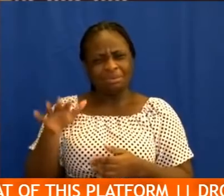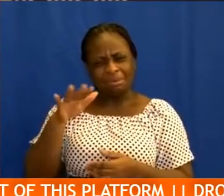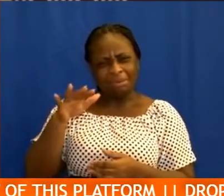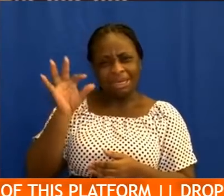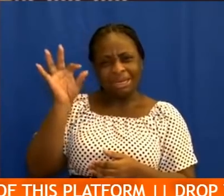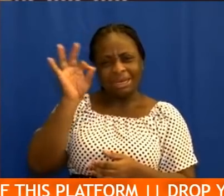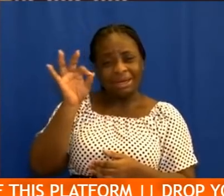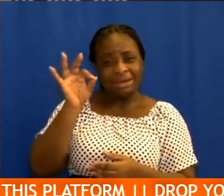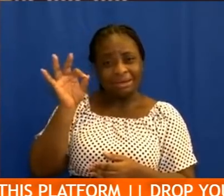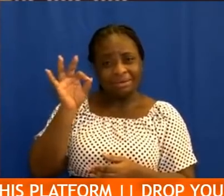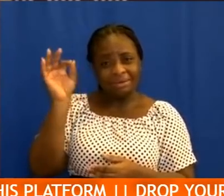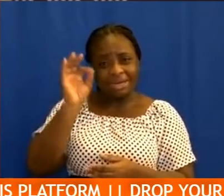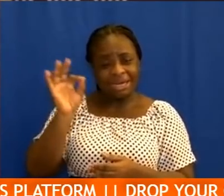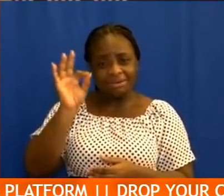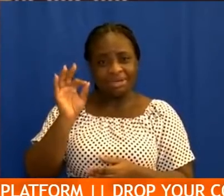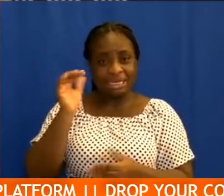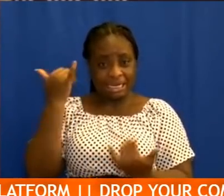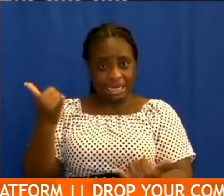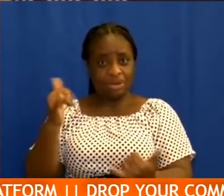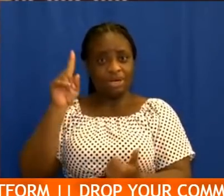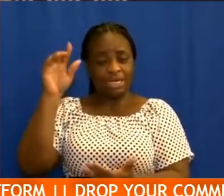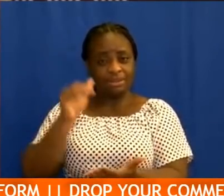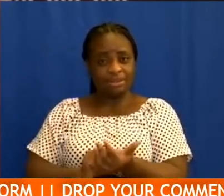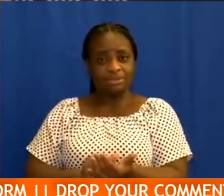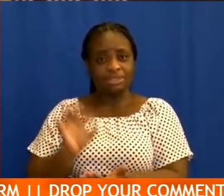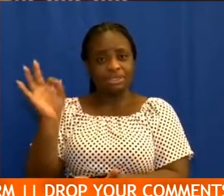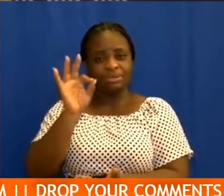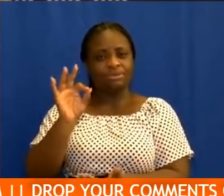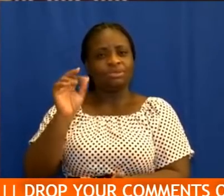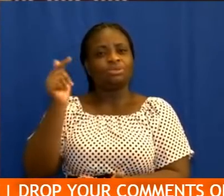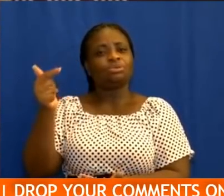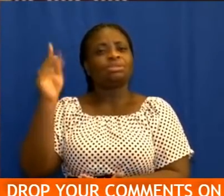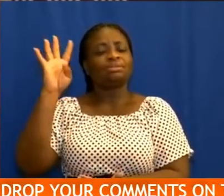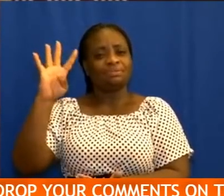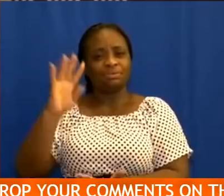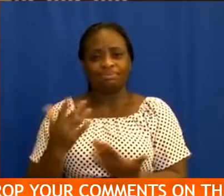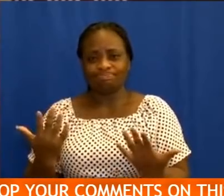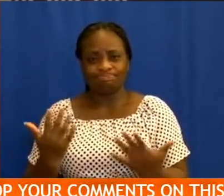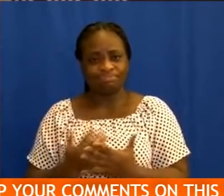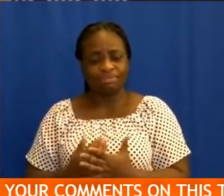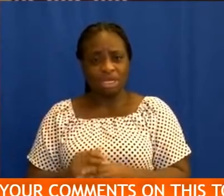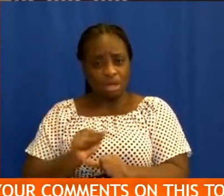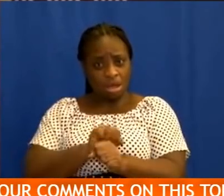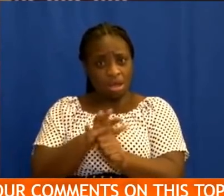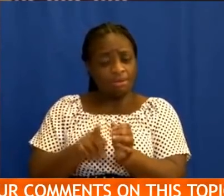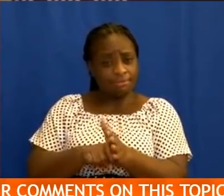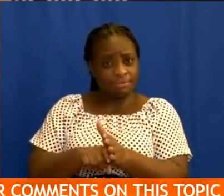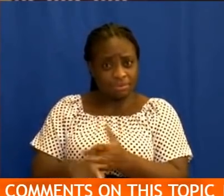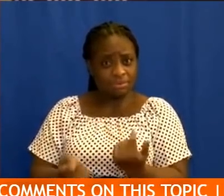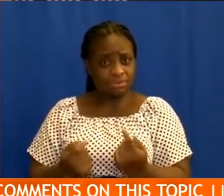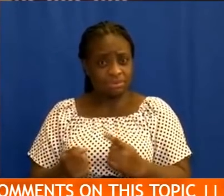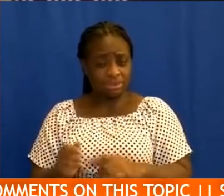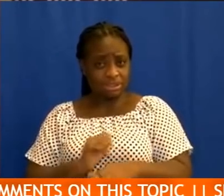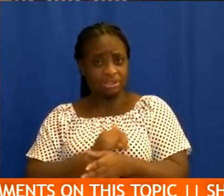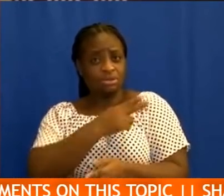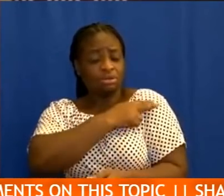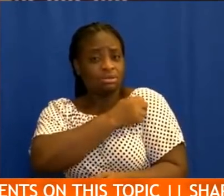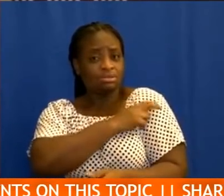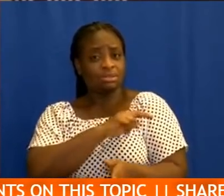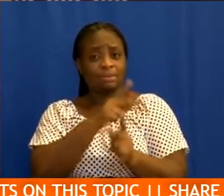200 new cases. I'm very sorry. We might be going into a lockdown just like what our friends in US and UK are in right